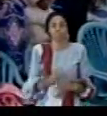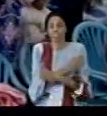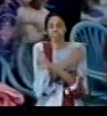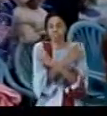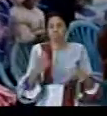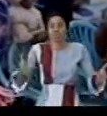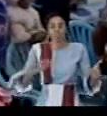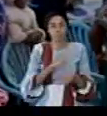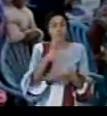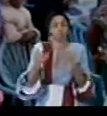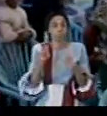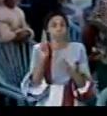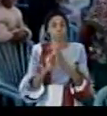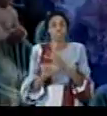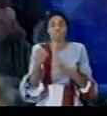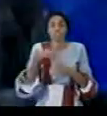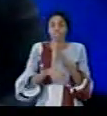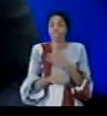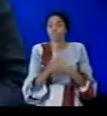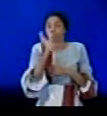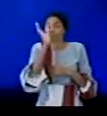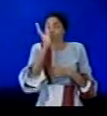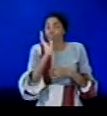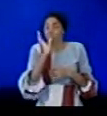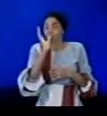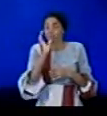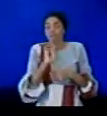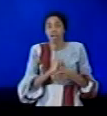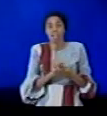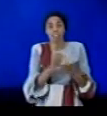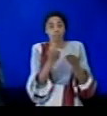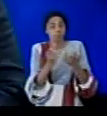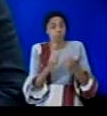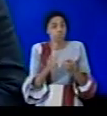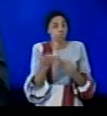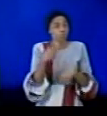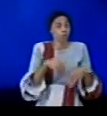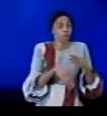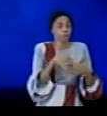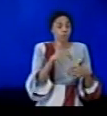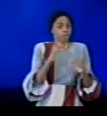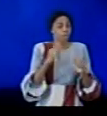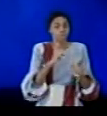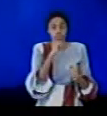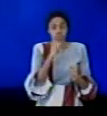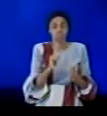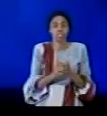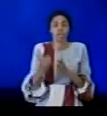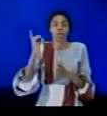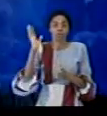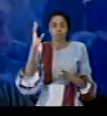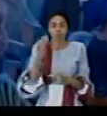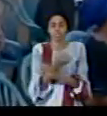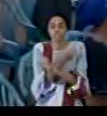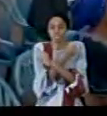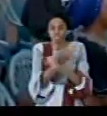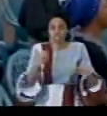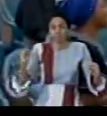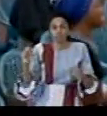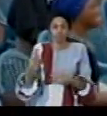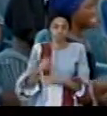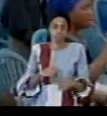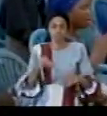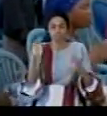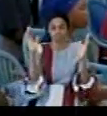influence. And they could not come out, that the Spirit of the Lord, the power of the Lord will liberate them. In Jesus'